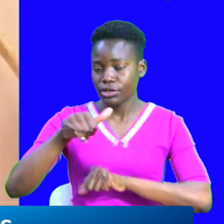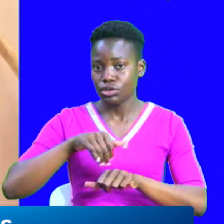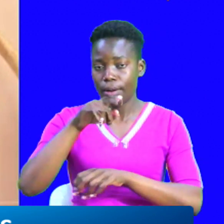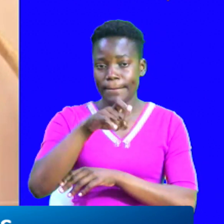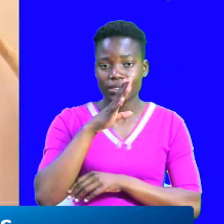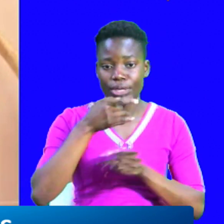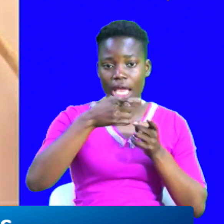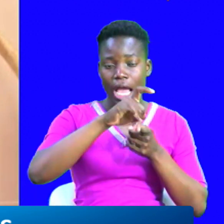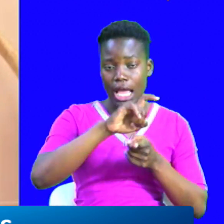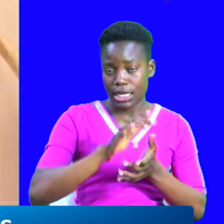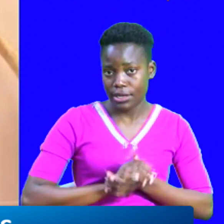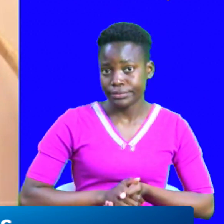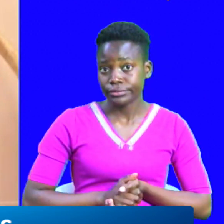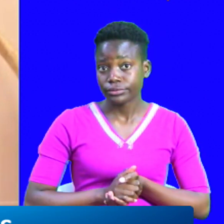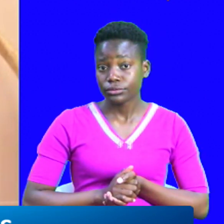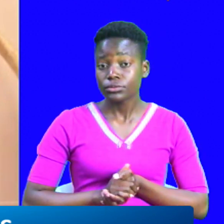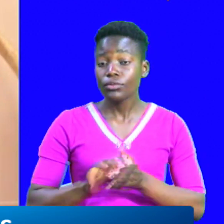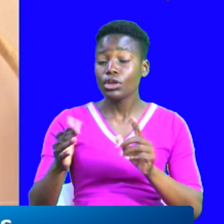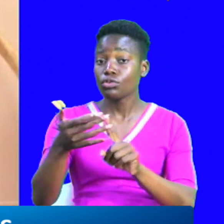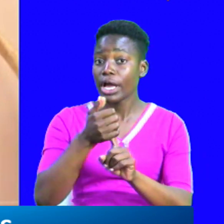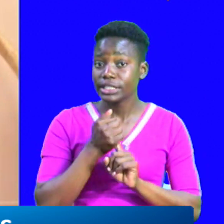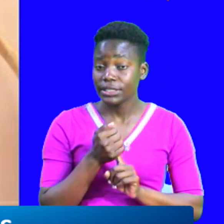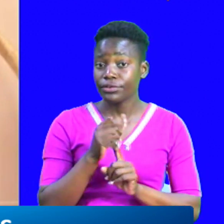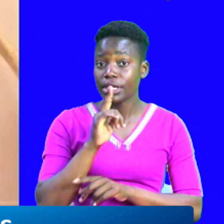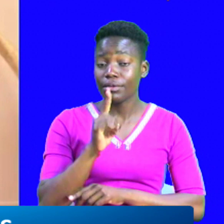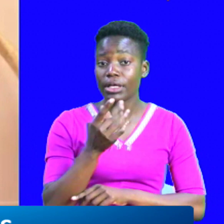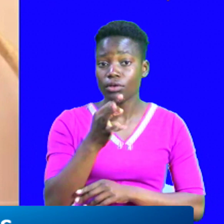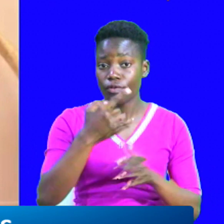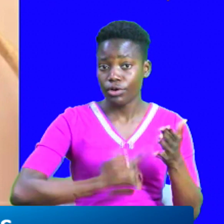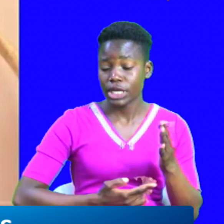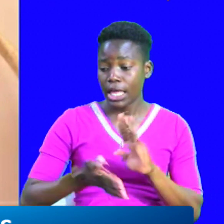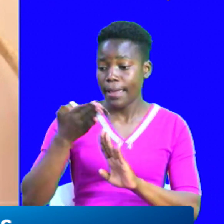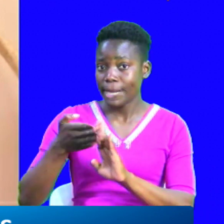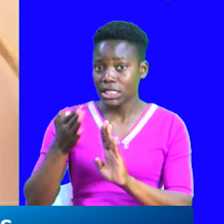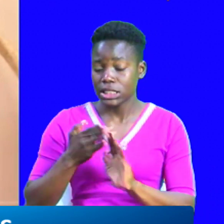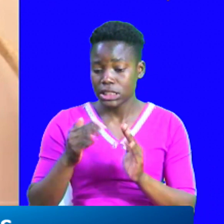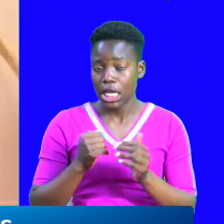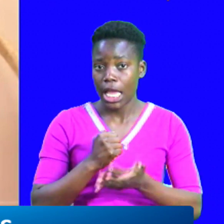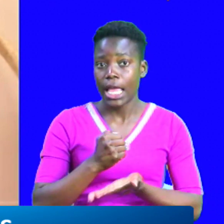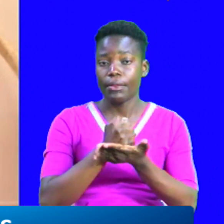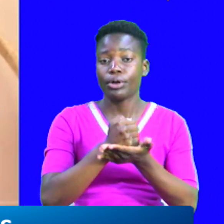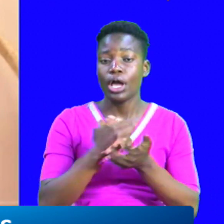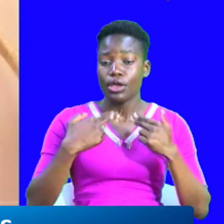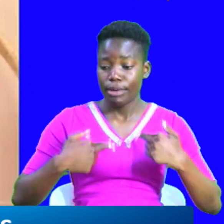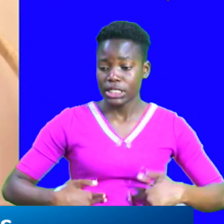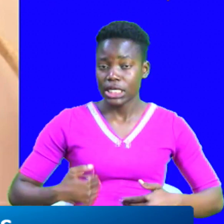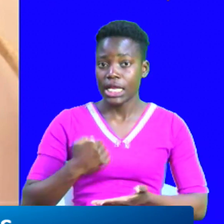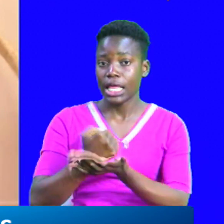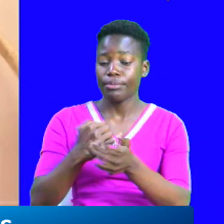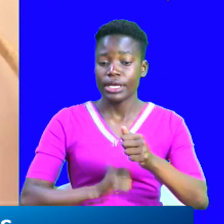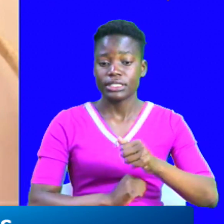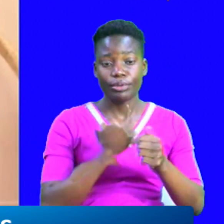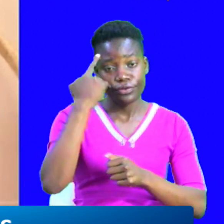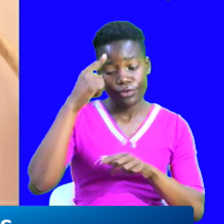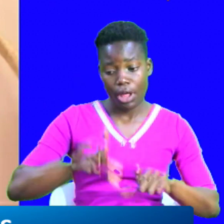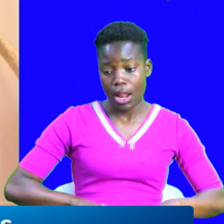up significantly to meet the demands of emergency relief, humanitarian aid, support for